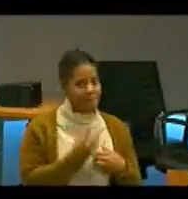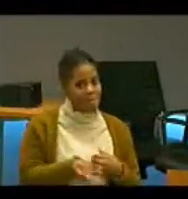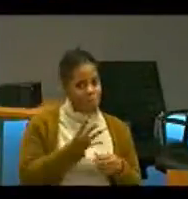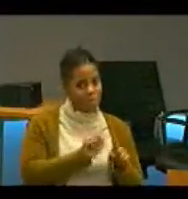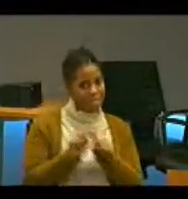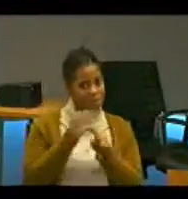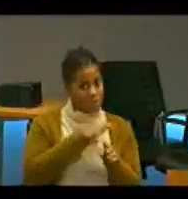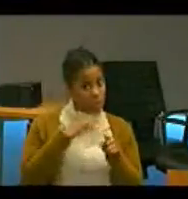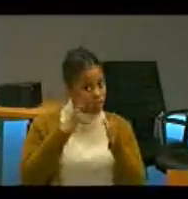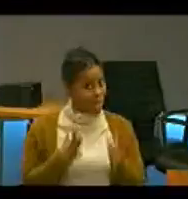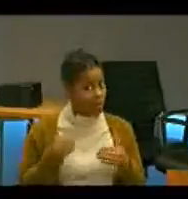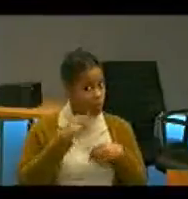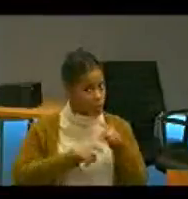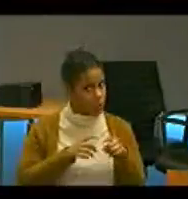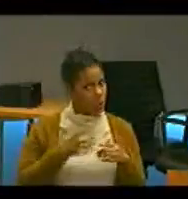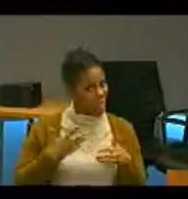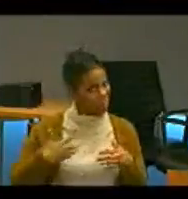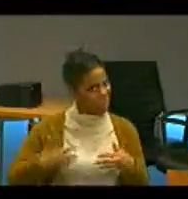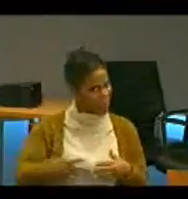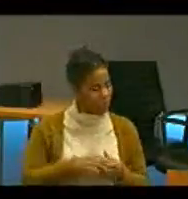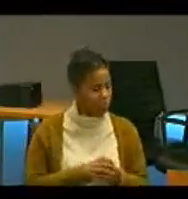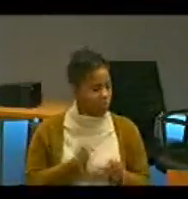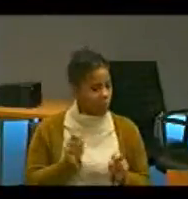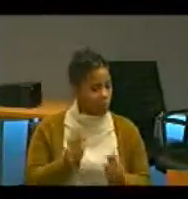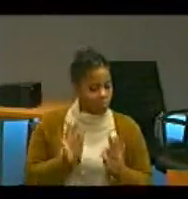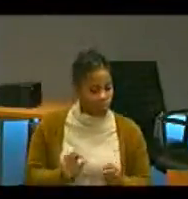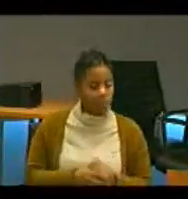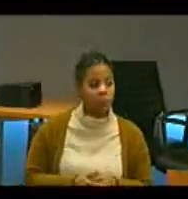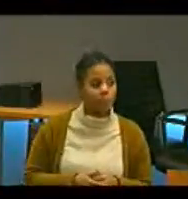minutes left, so go quickly with your answers.